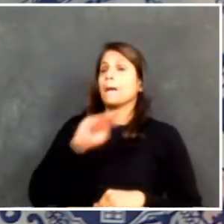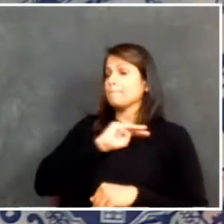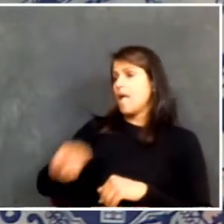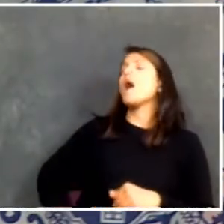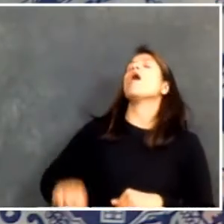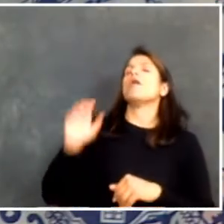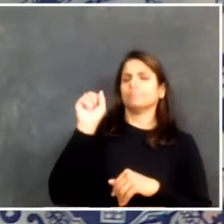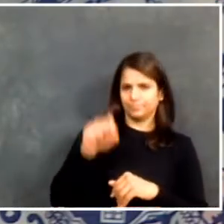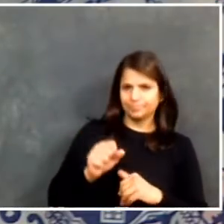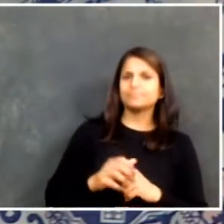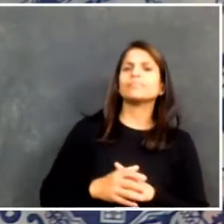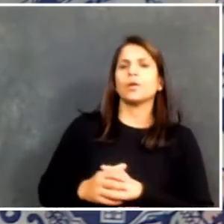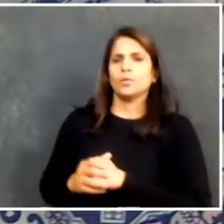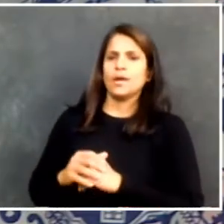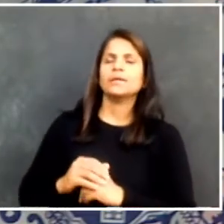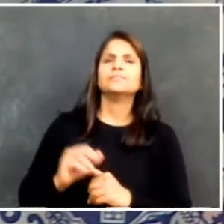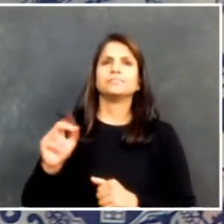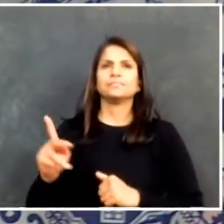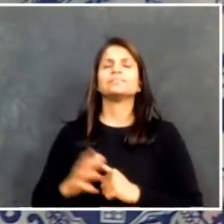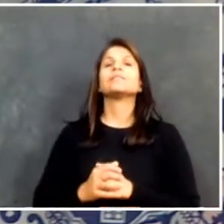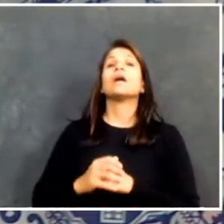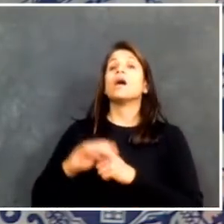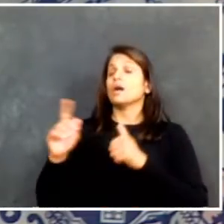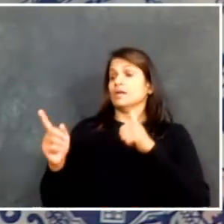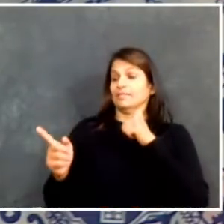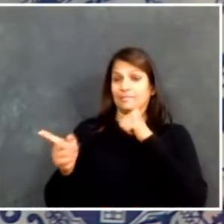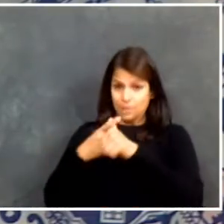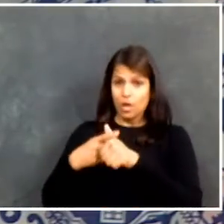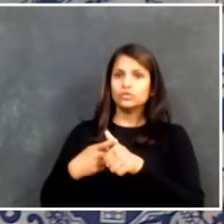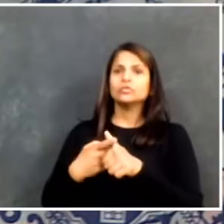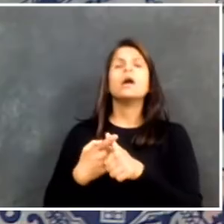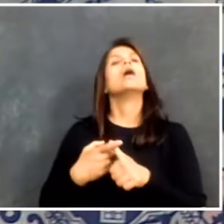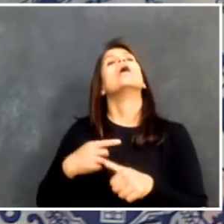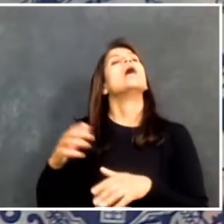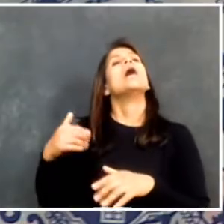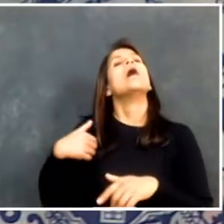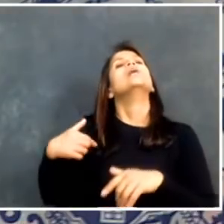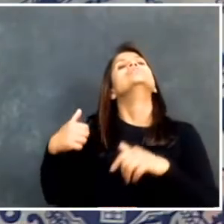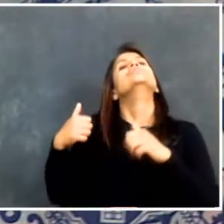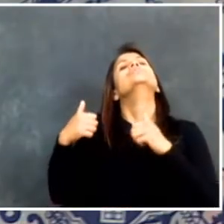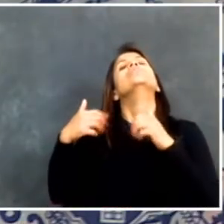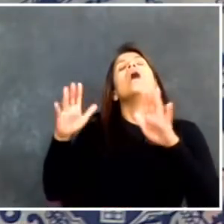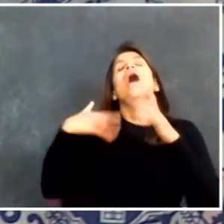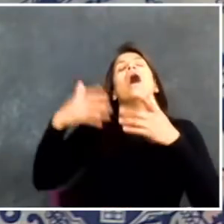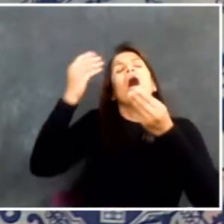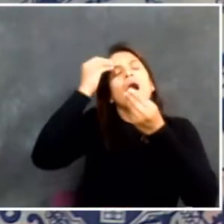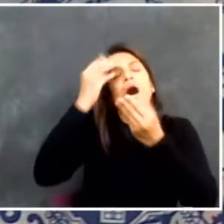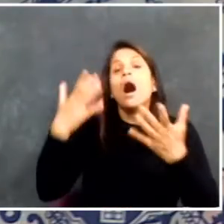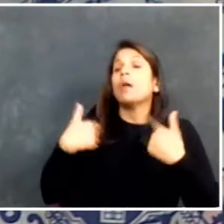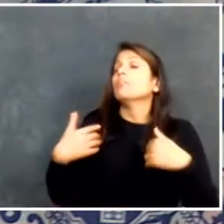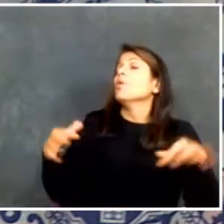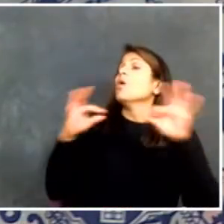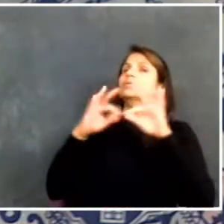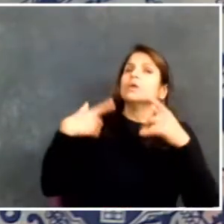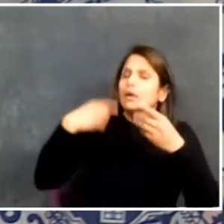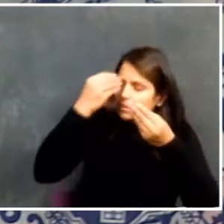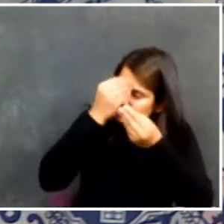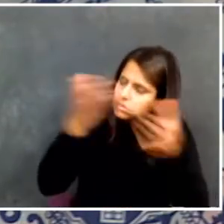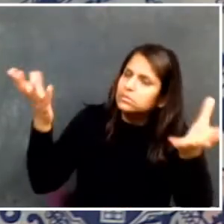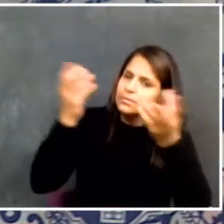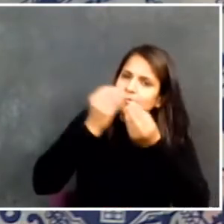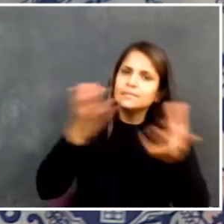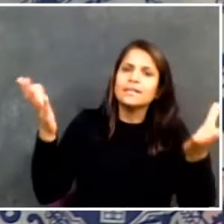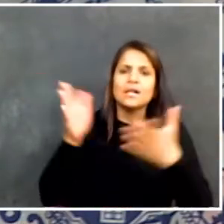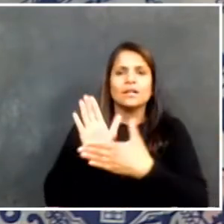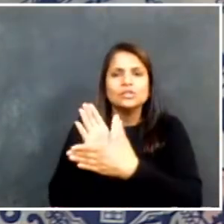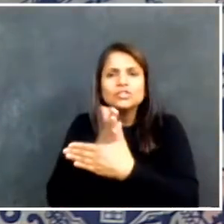First, we are trying to get out data constantly, and more and clearer and more accurate data, and data that portrays the whole truth. I want the